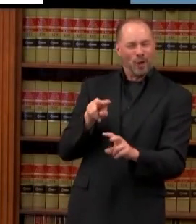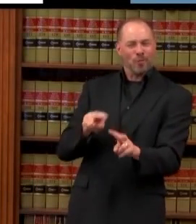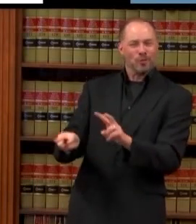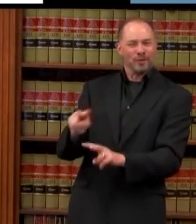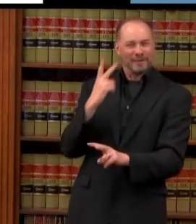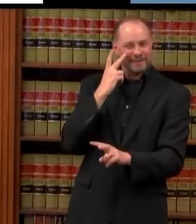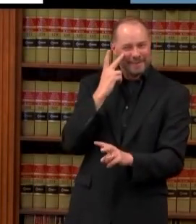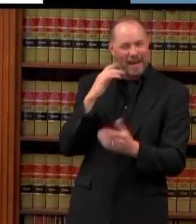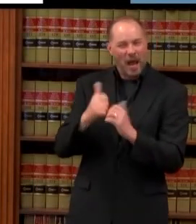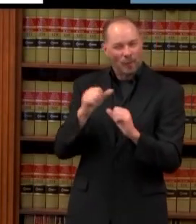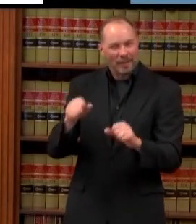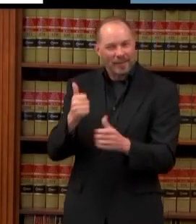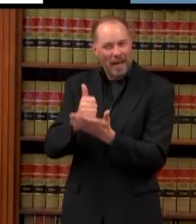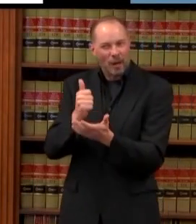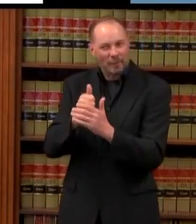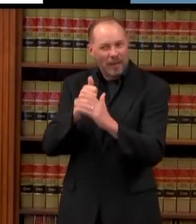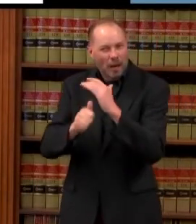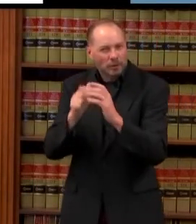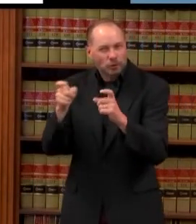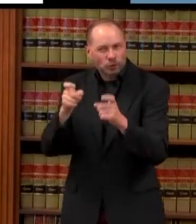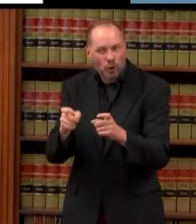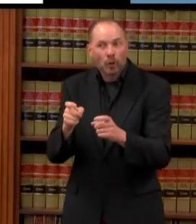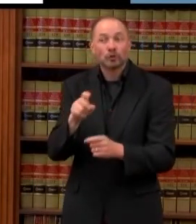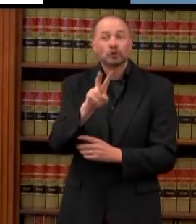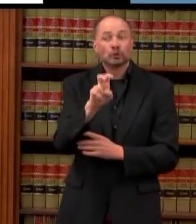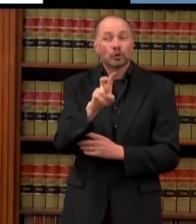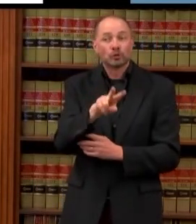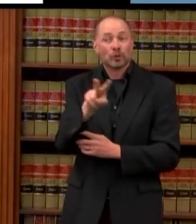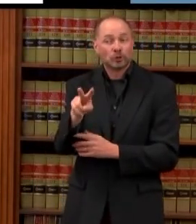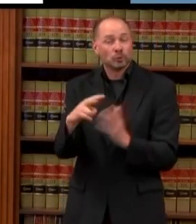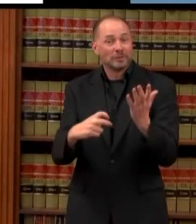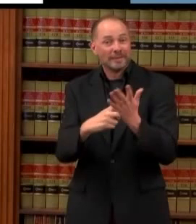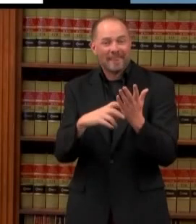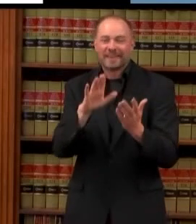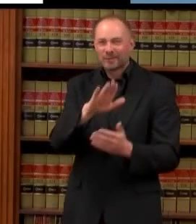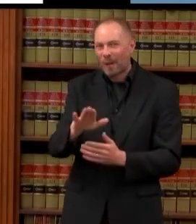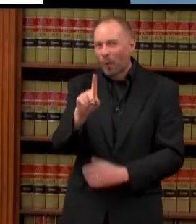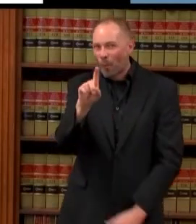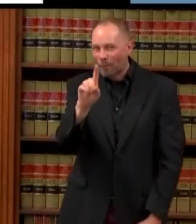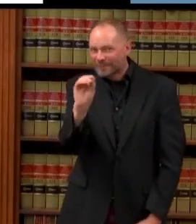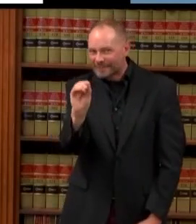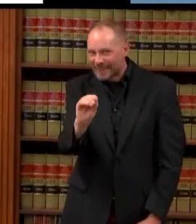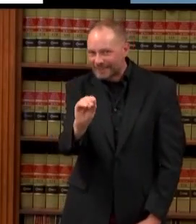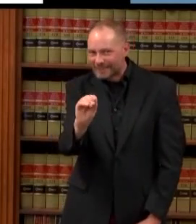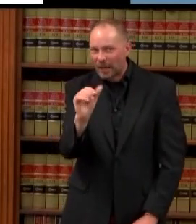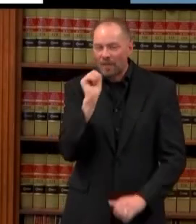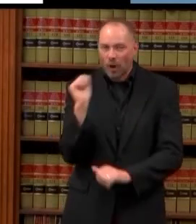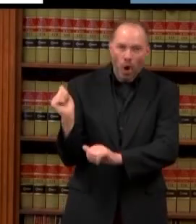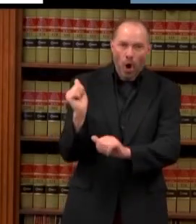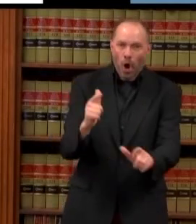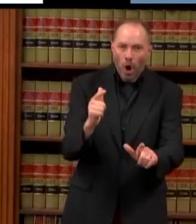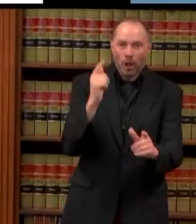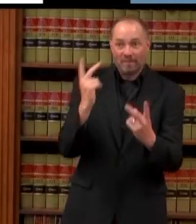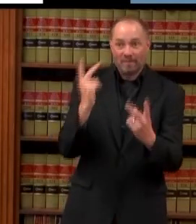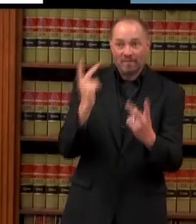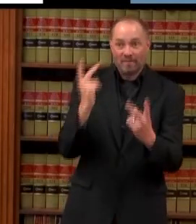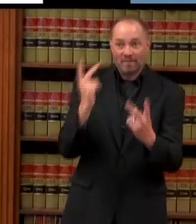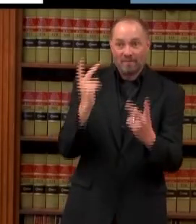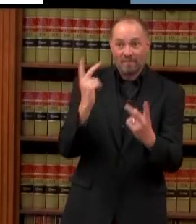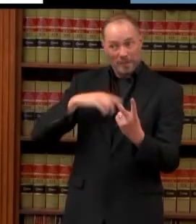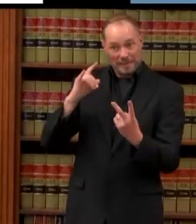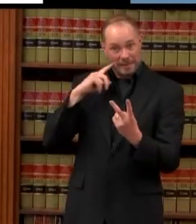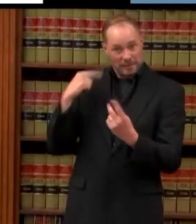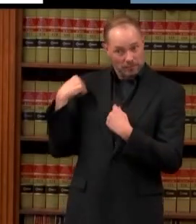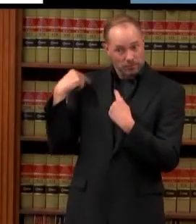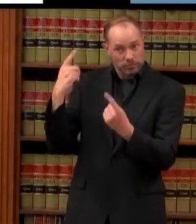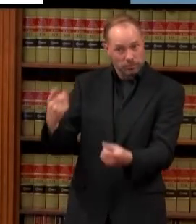get them under control. 222 citations, that's about 1% of all of the visits that we conducted